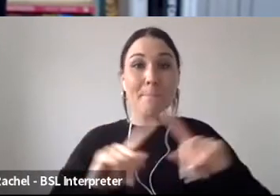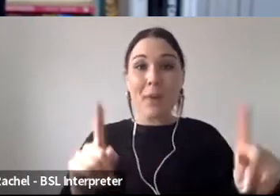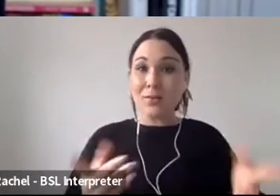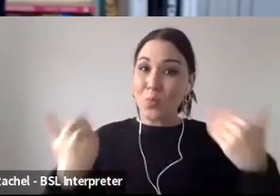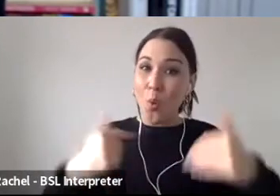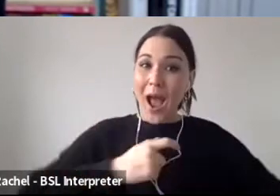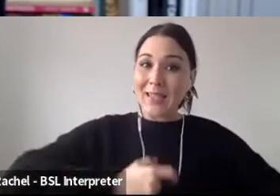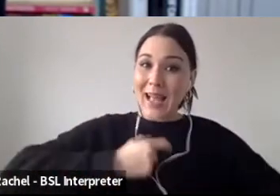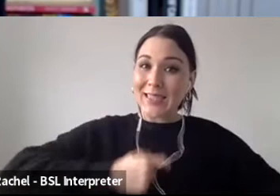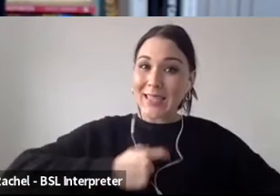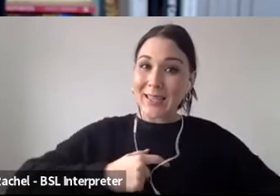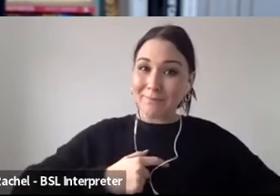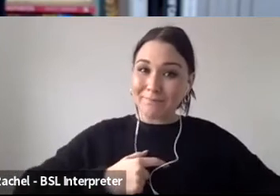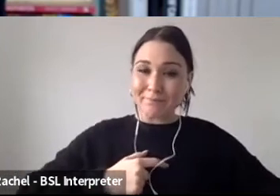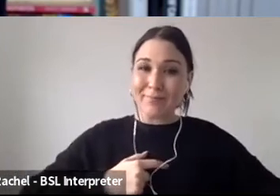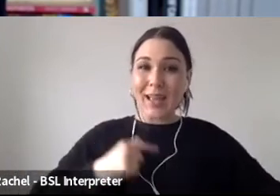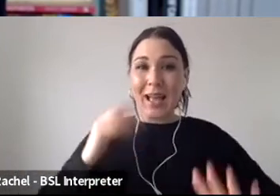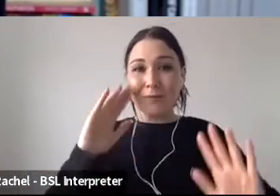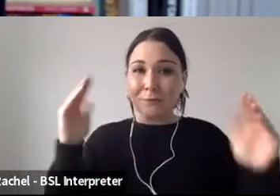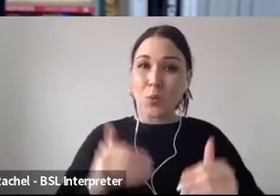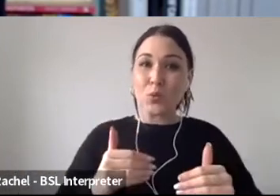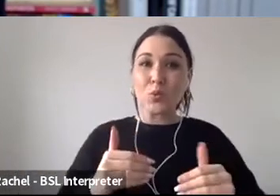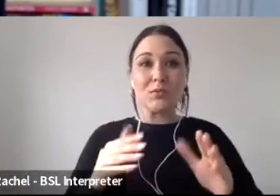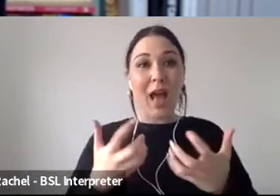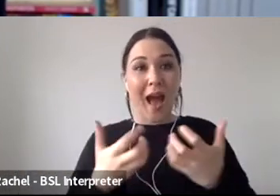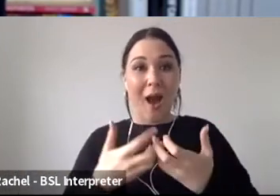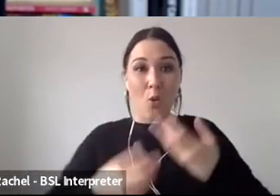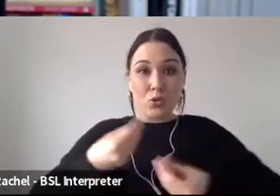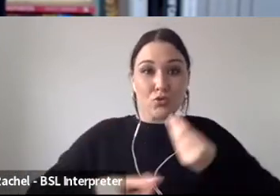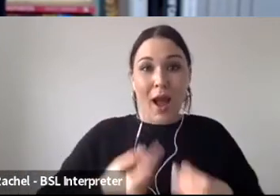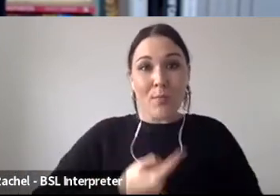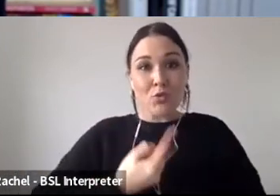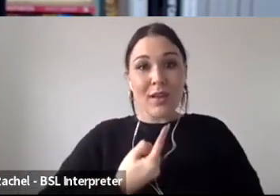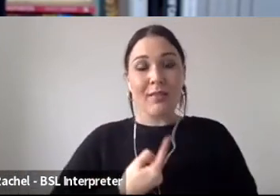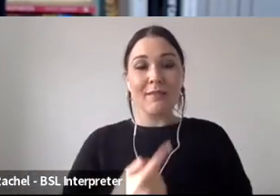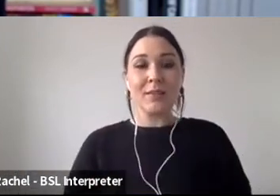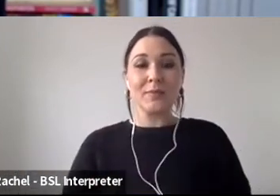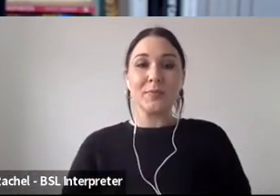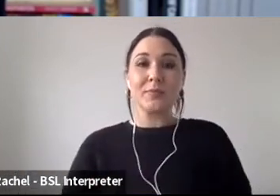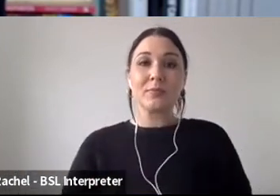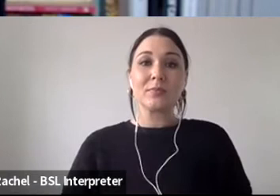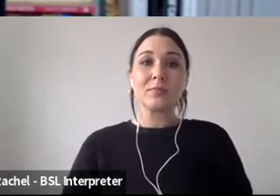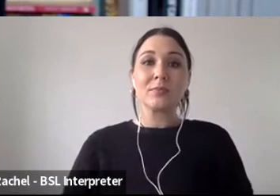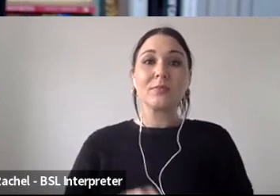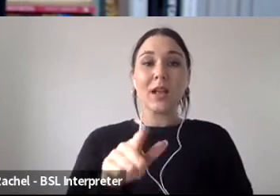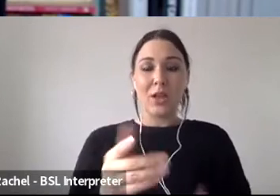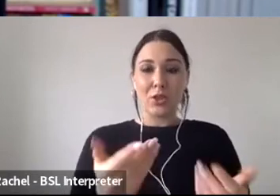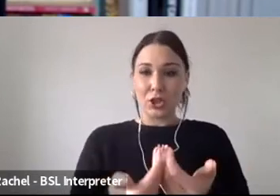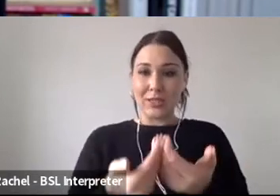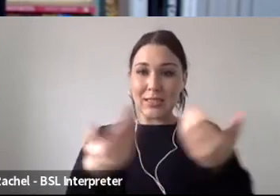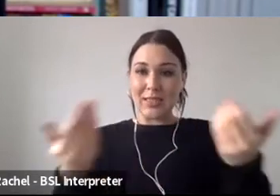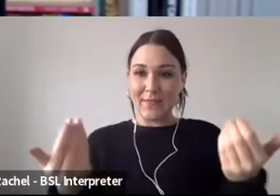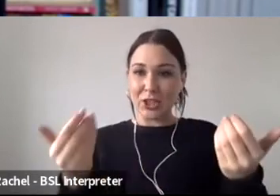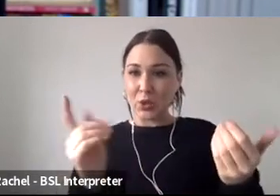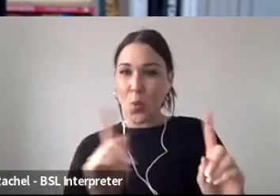yourself. And increasingly, we see a conversation about whether the division between capital D deaf